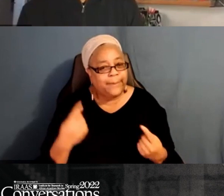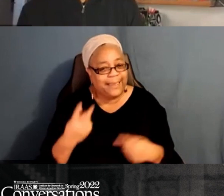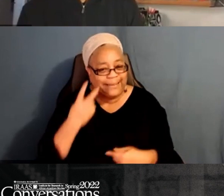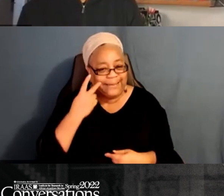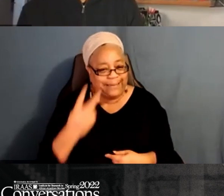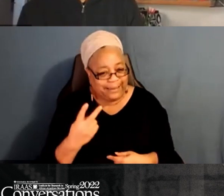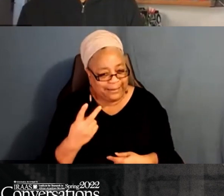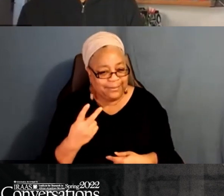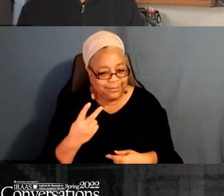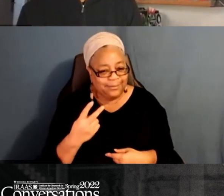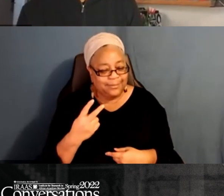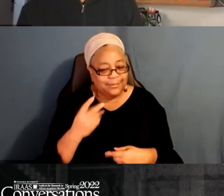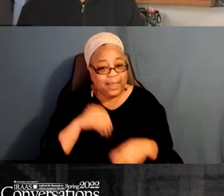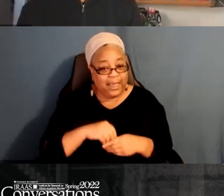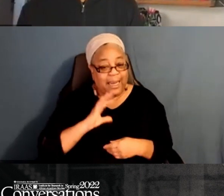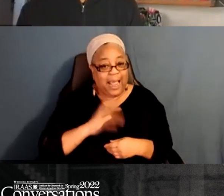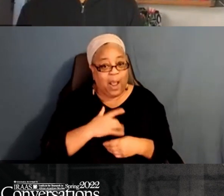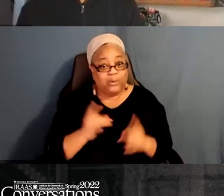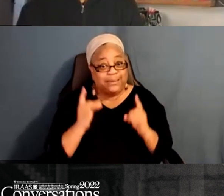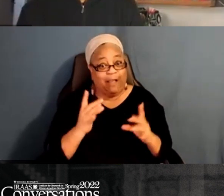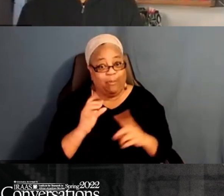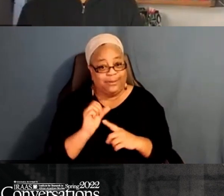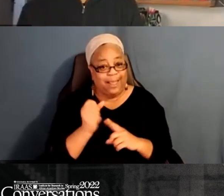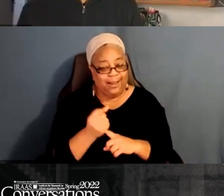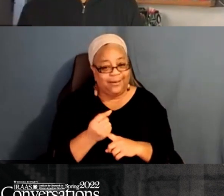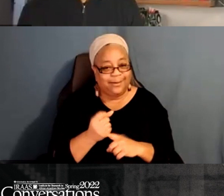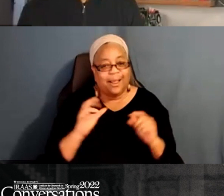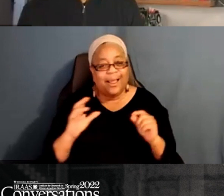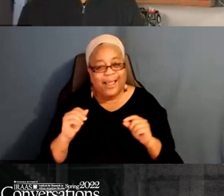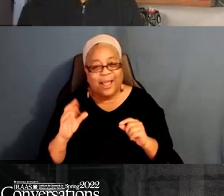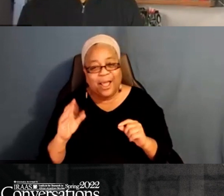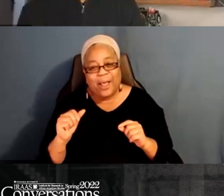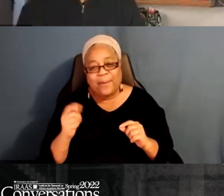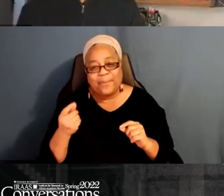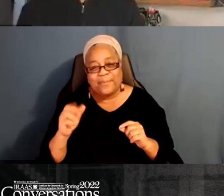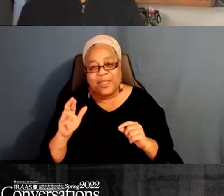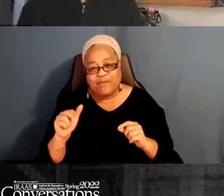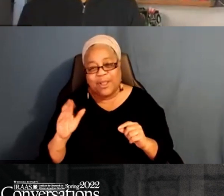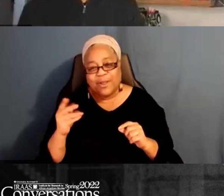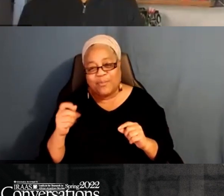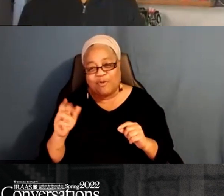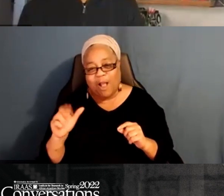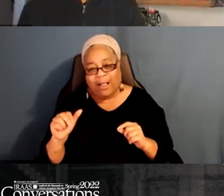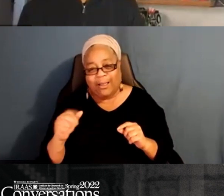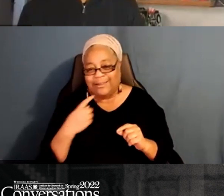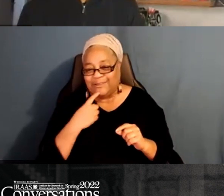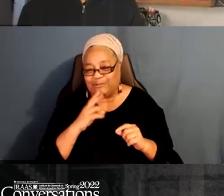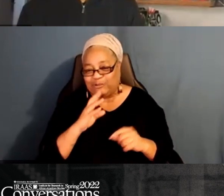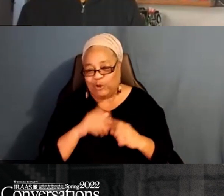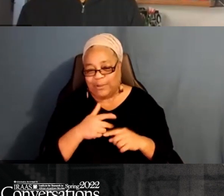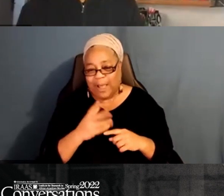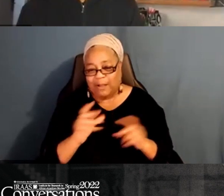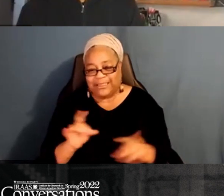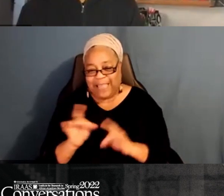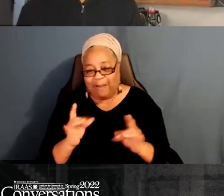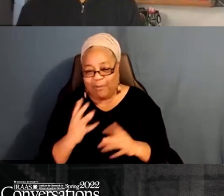our terribleness, very baraka, or in our terrible beauty. But that terribleness,